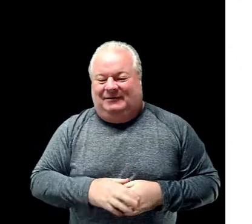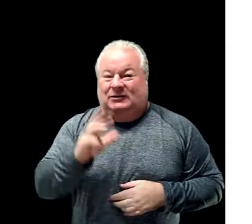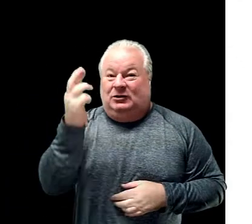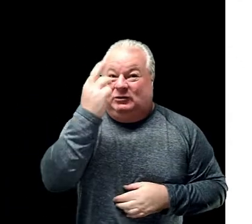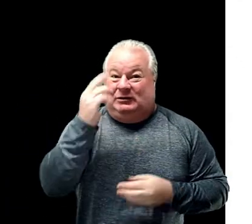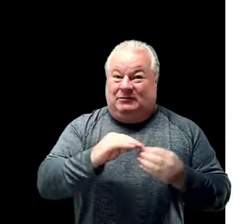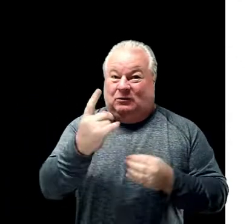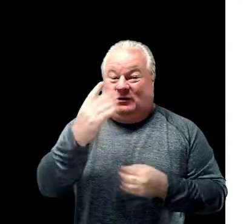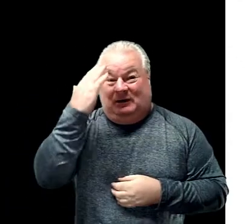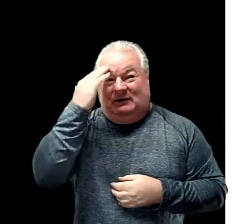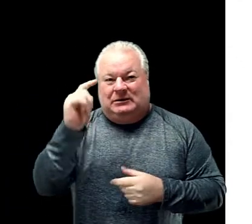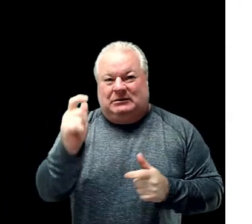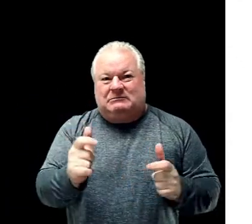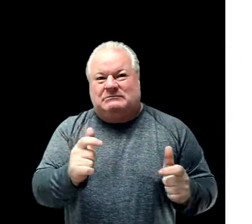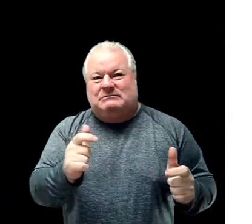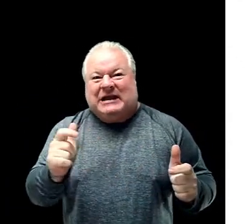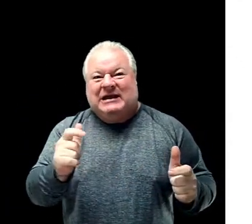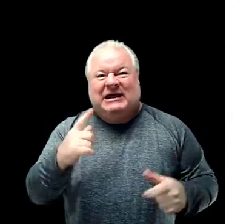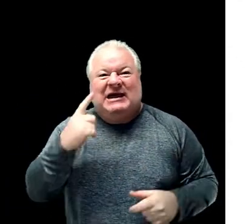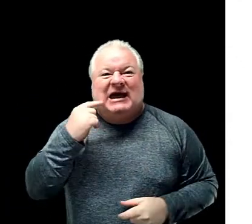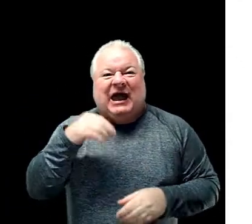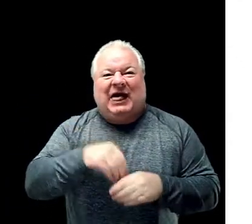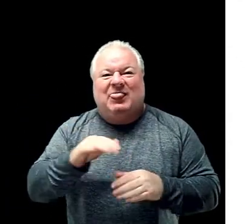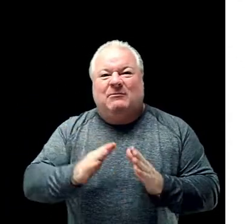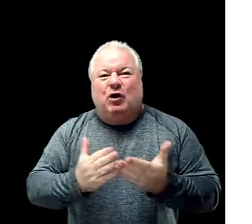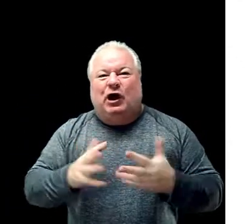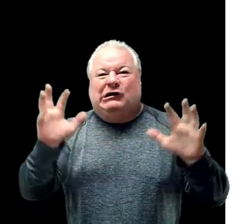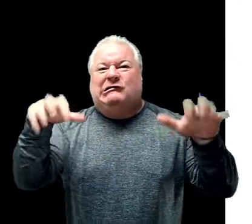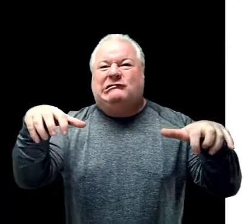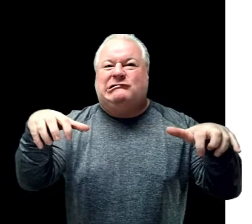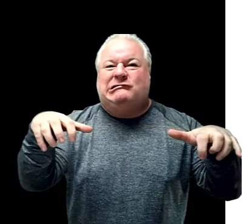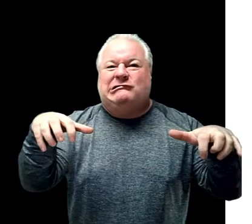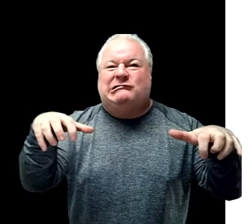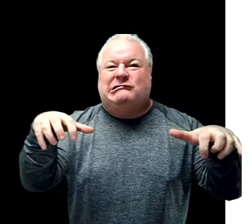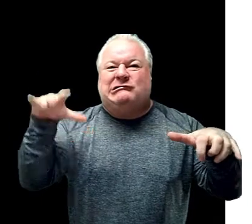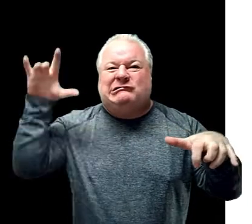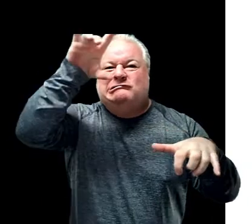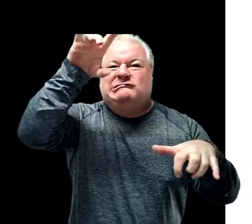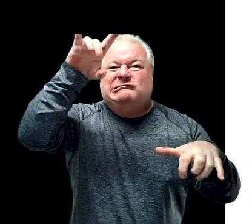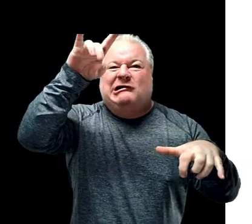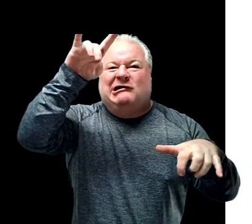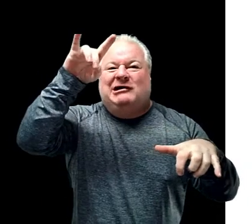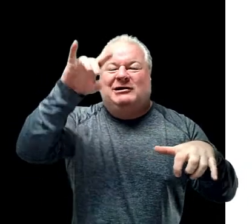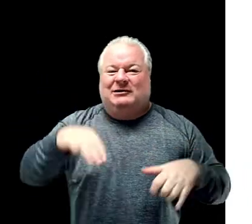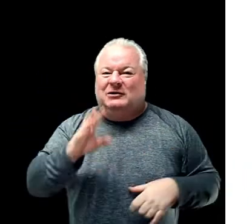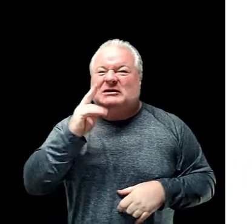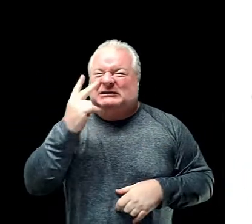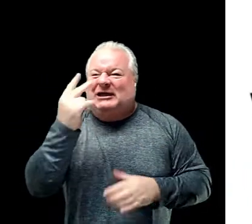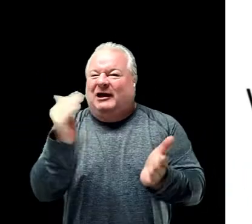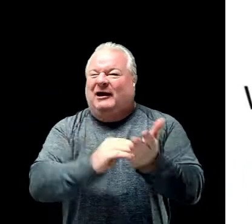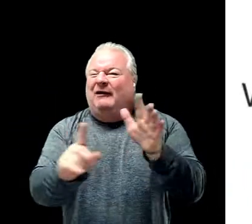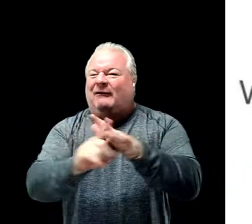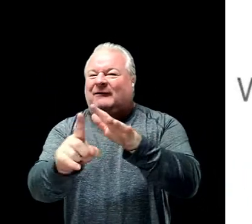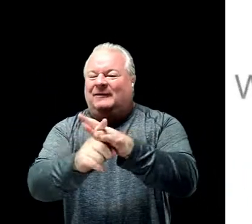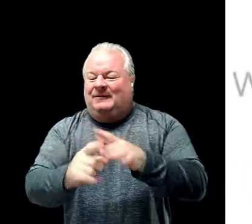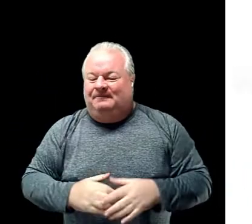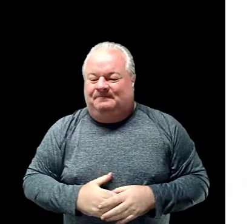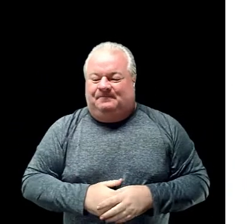Reason number one, there's a giant creepy cat in this book. Whew. Which I'm sure we'll see